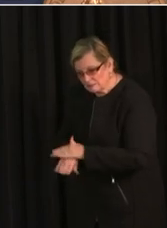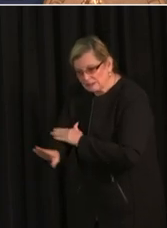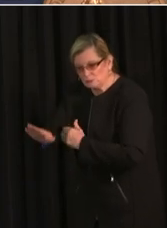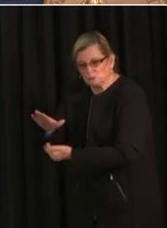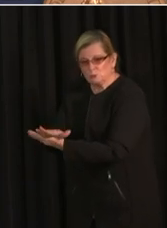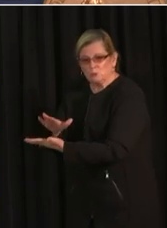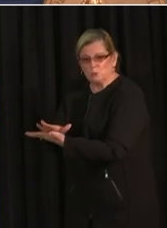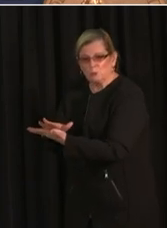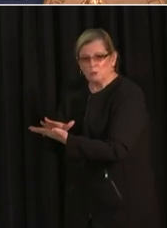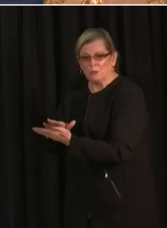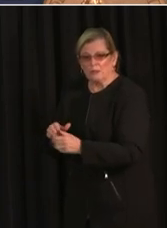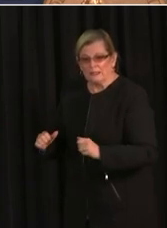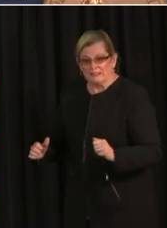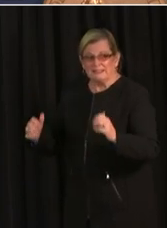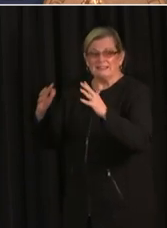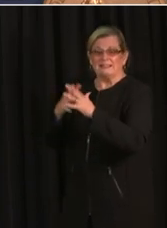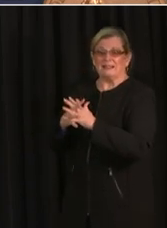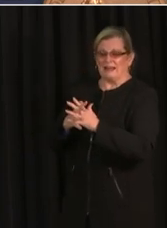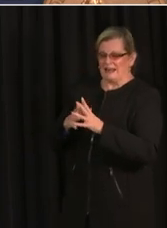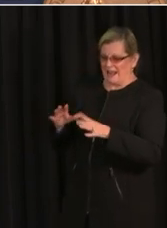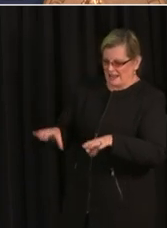our businesses thriving again.